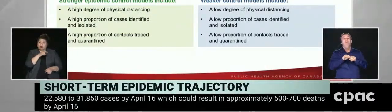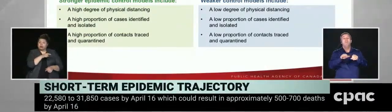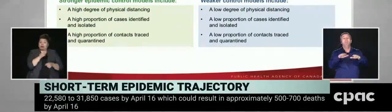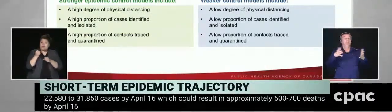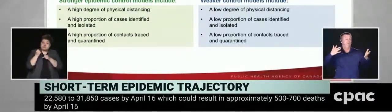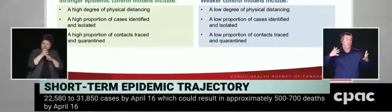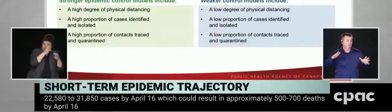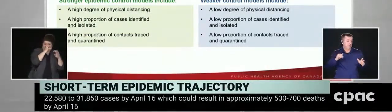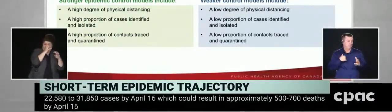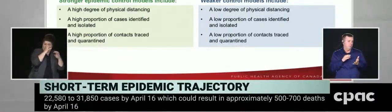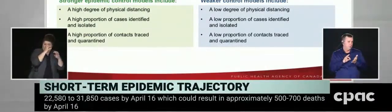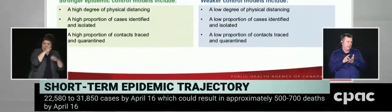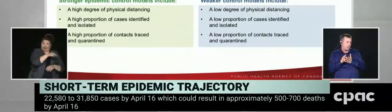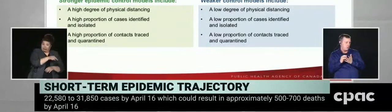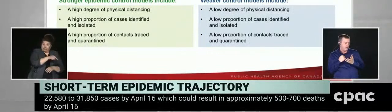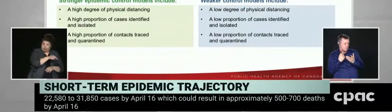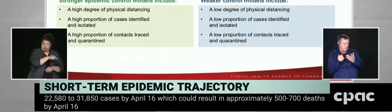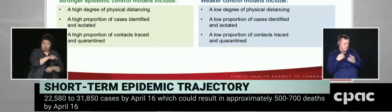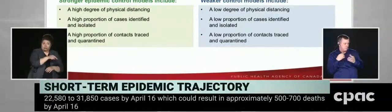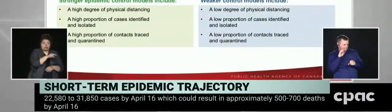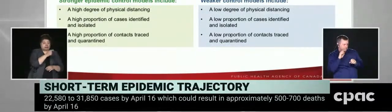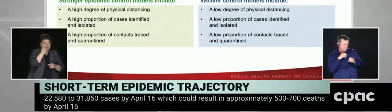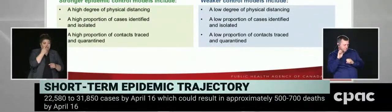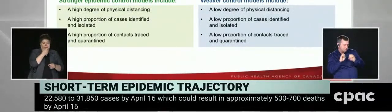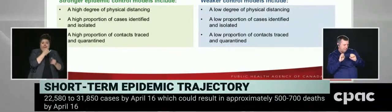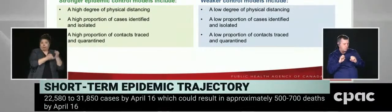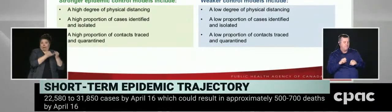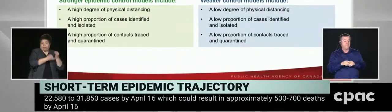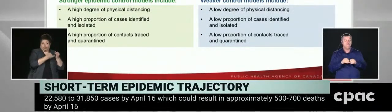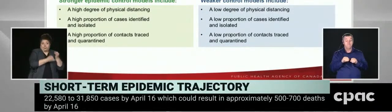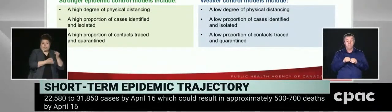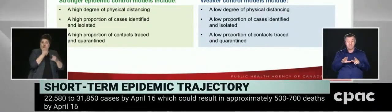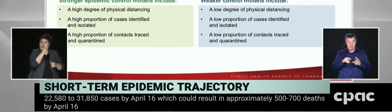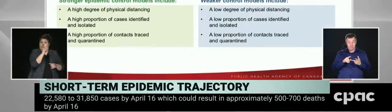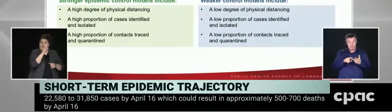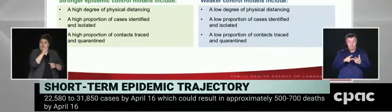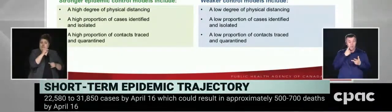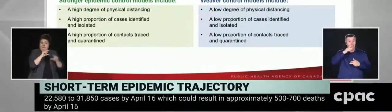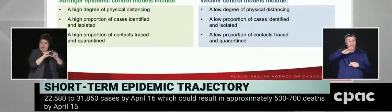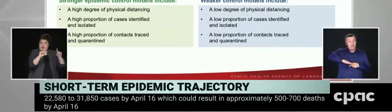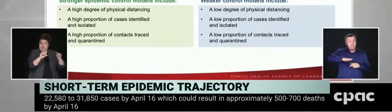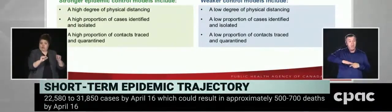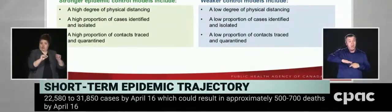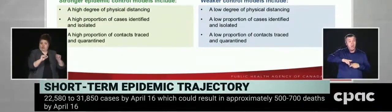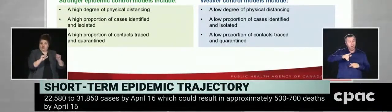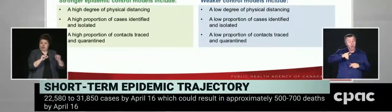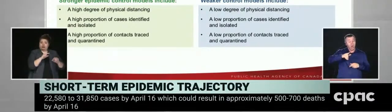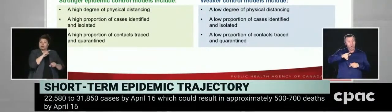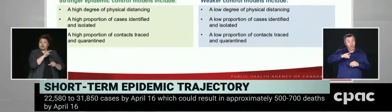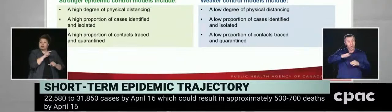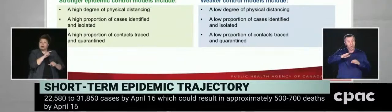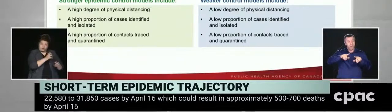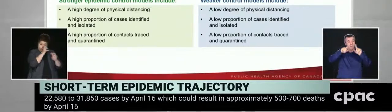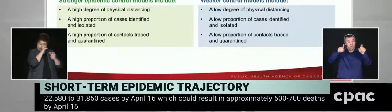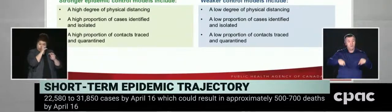that you see at the bottom here on the green box, These stronger epidemic control models include a high degree